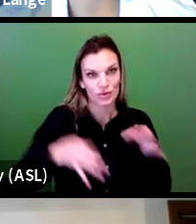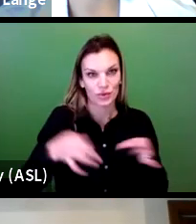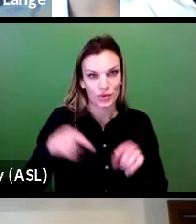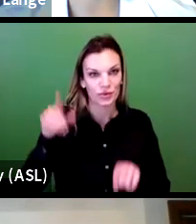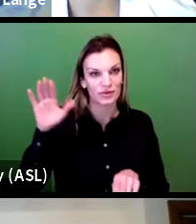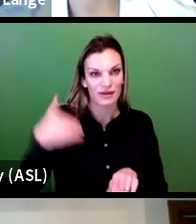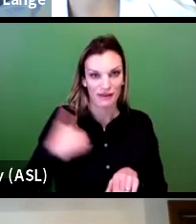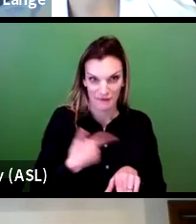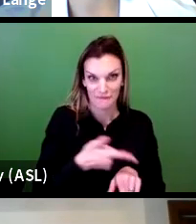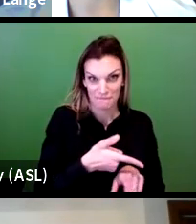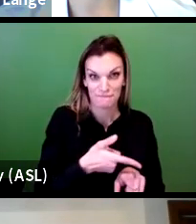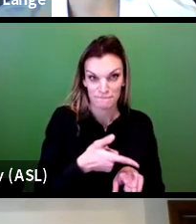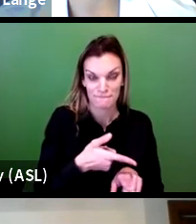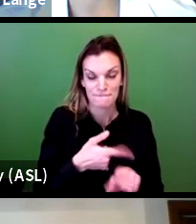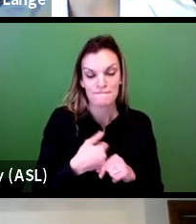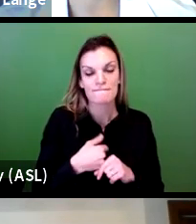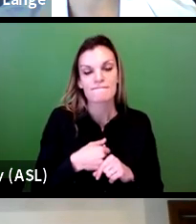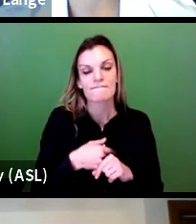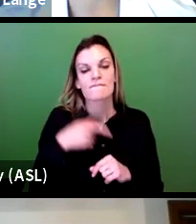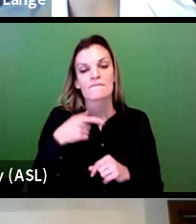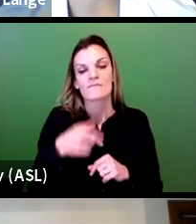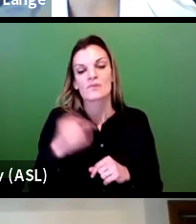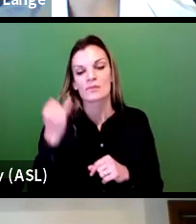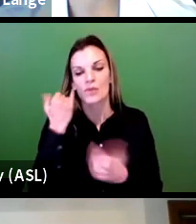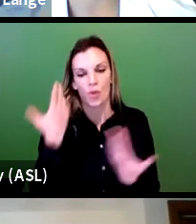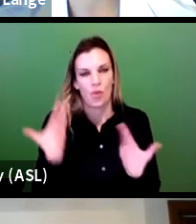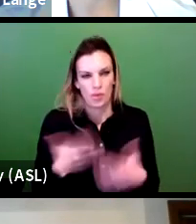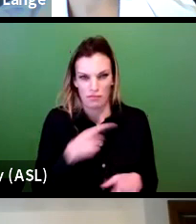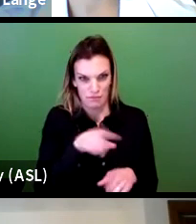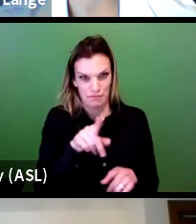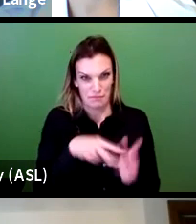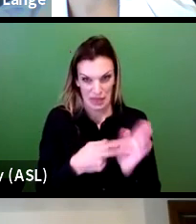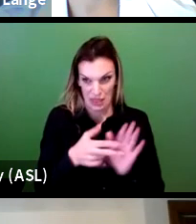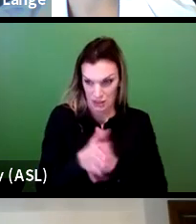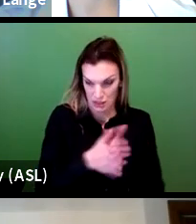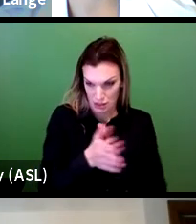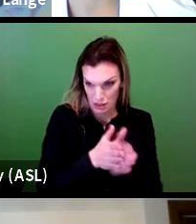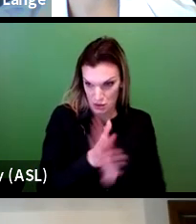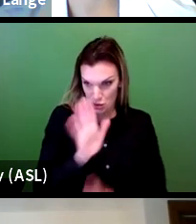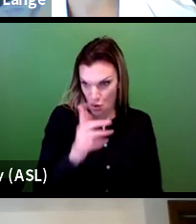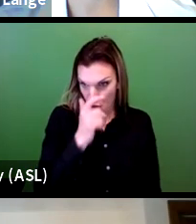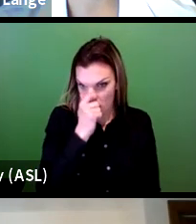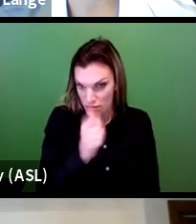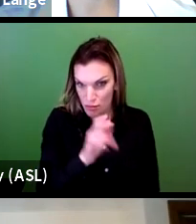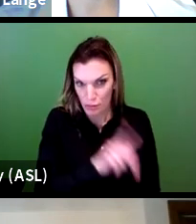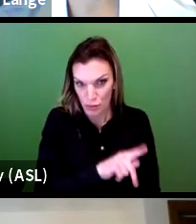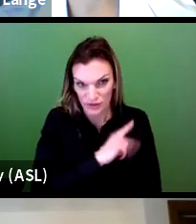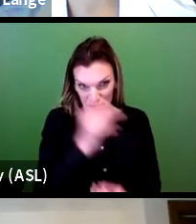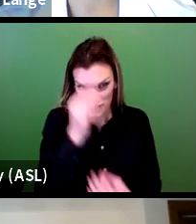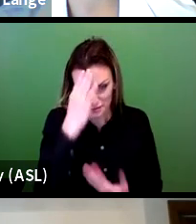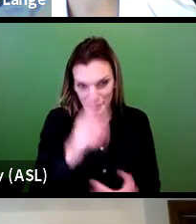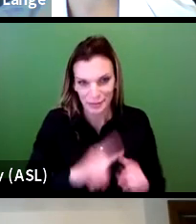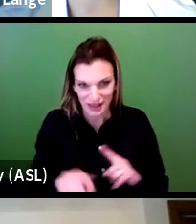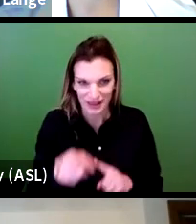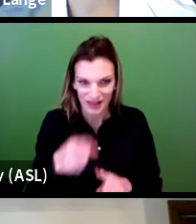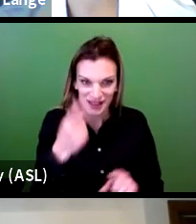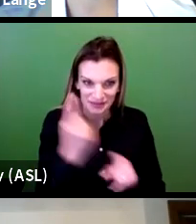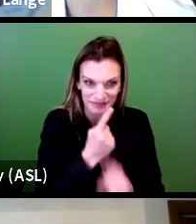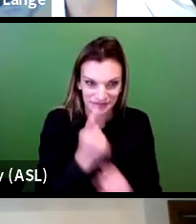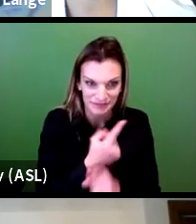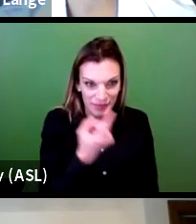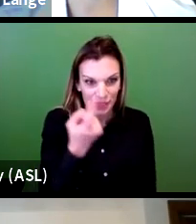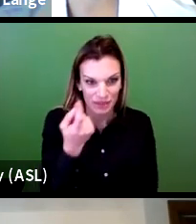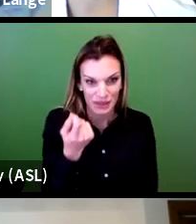that, persuaded by that. They're not looking to get into the personal information. But it does pose a little bit